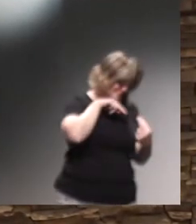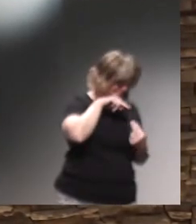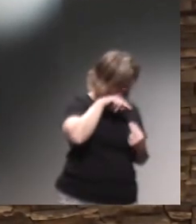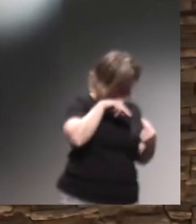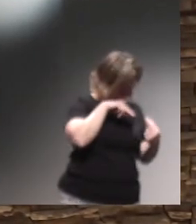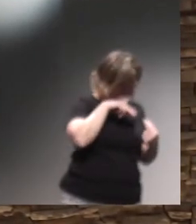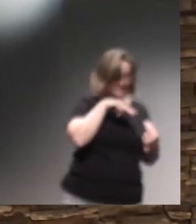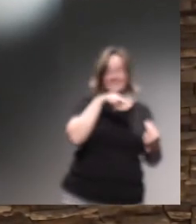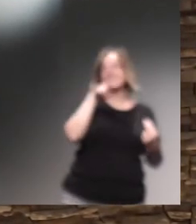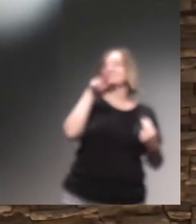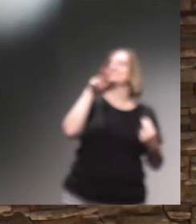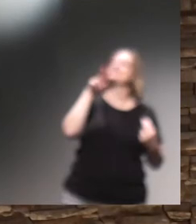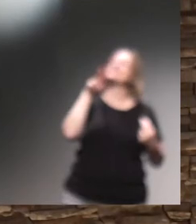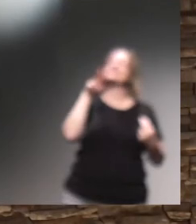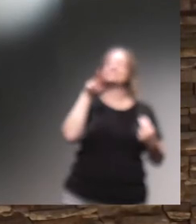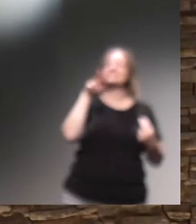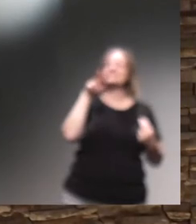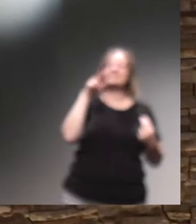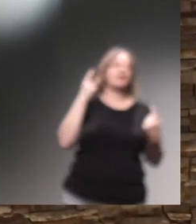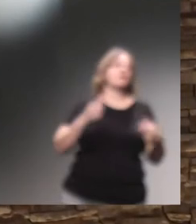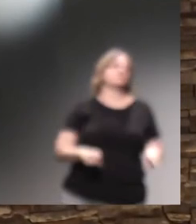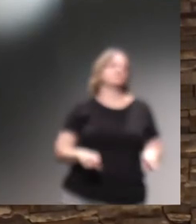cheese.